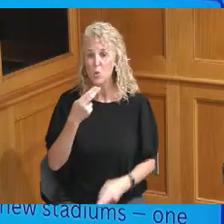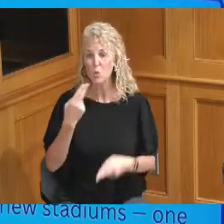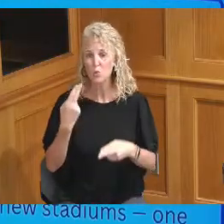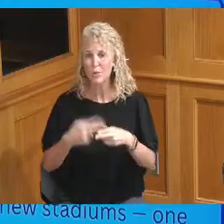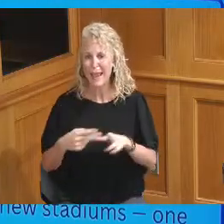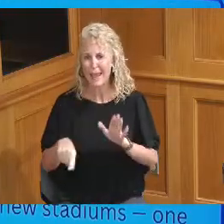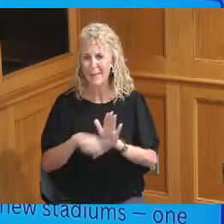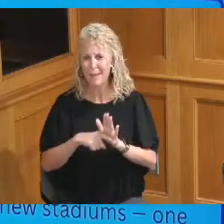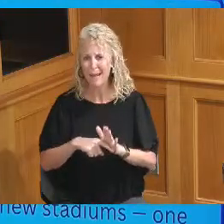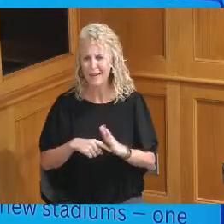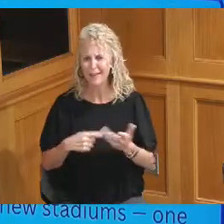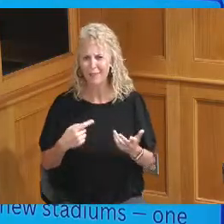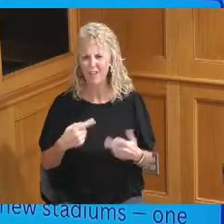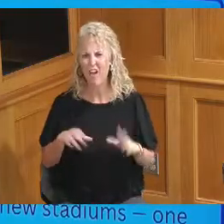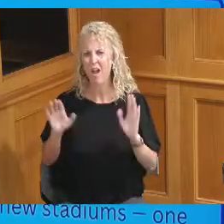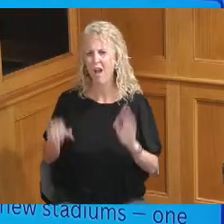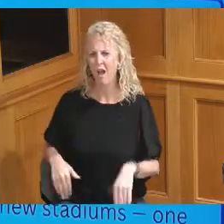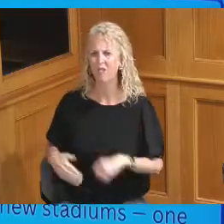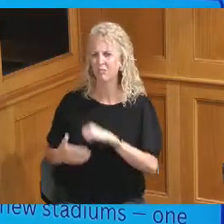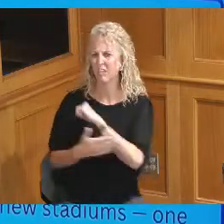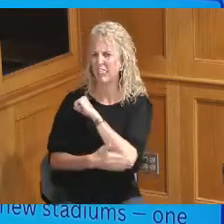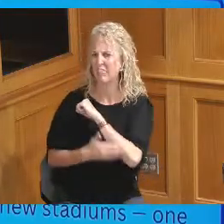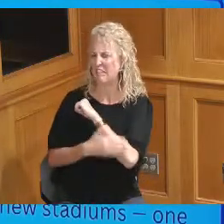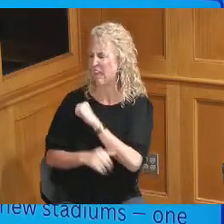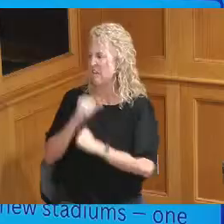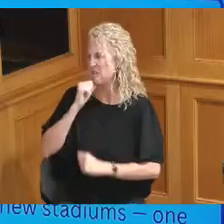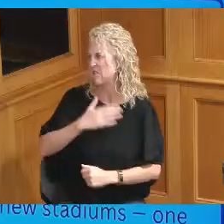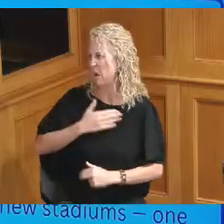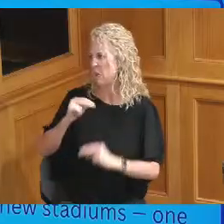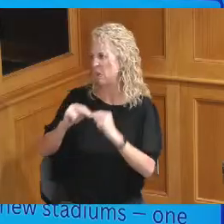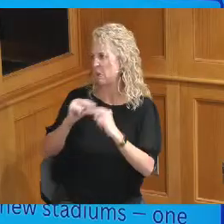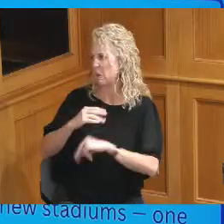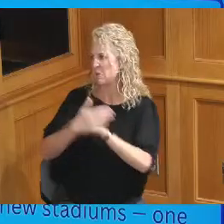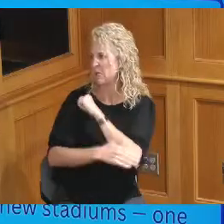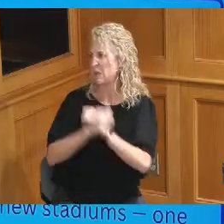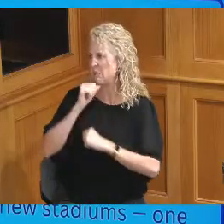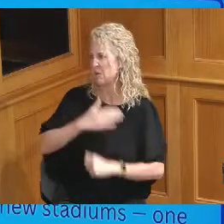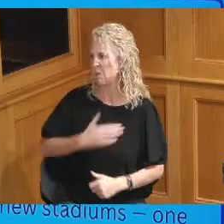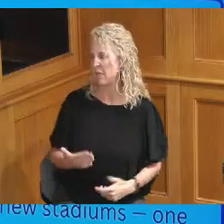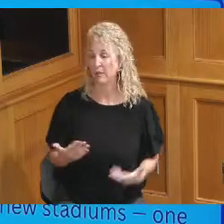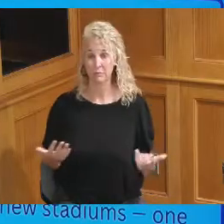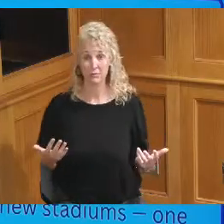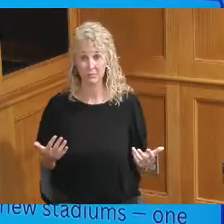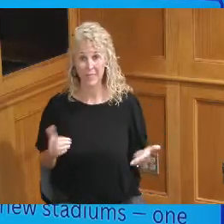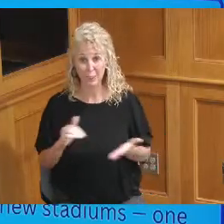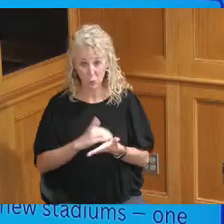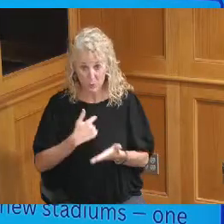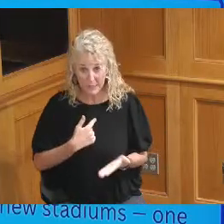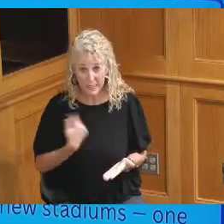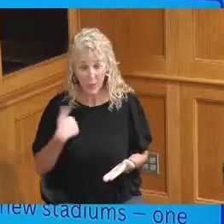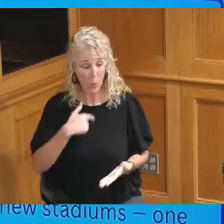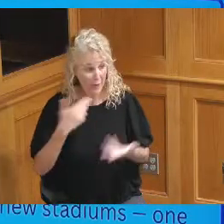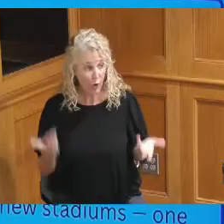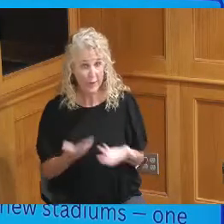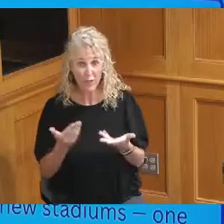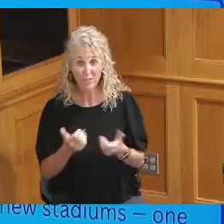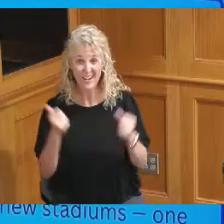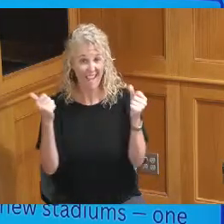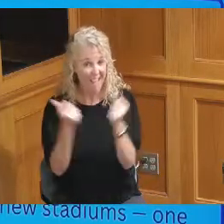that because we have been working to try to keep them. Everything I have received in writing.